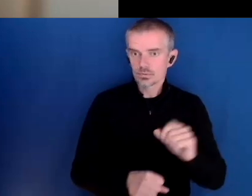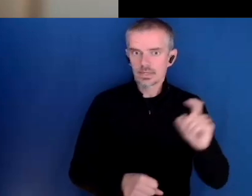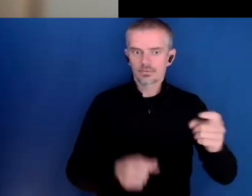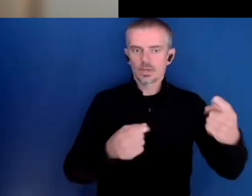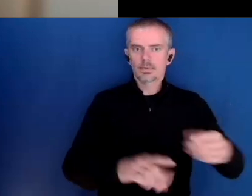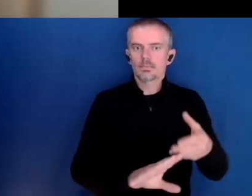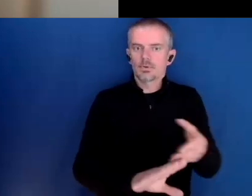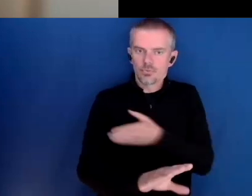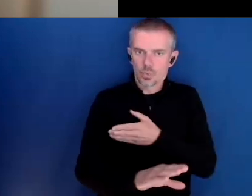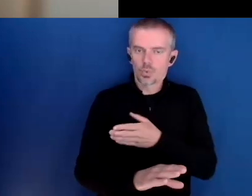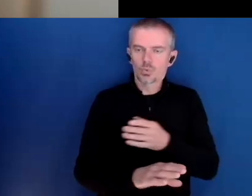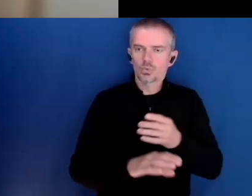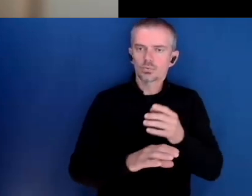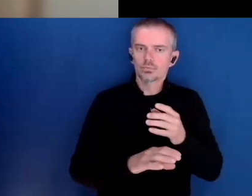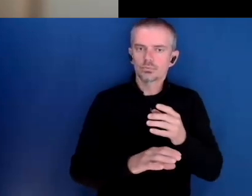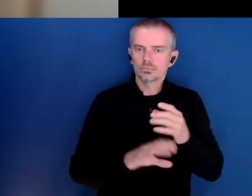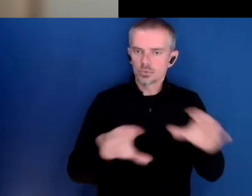before implementation occurs?